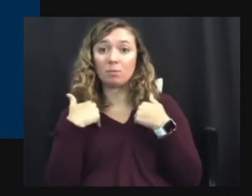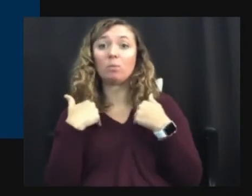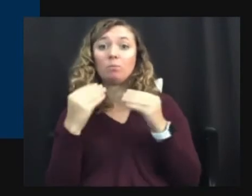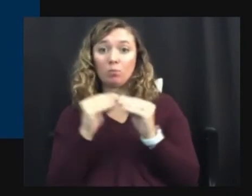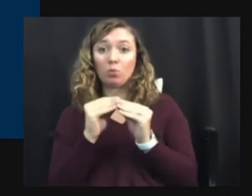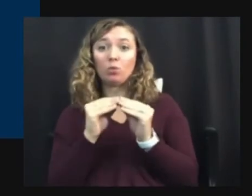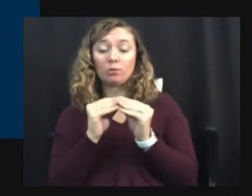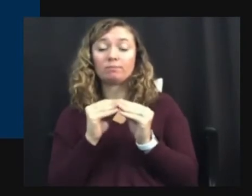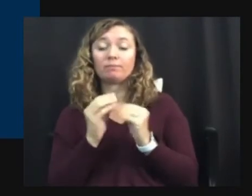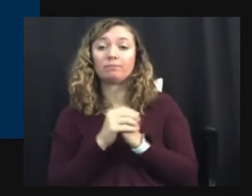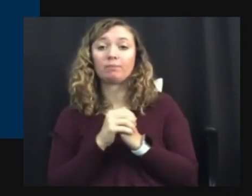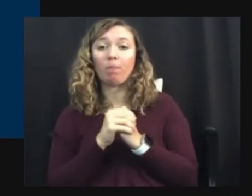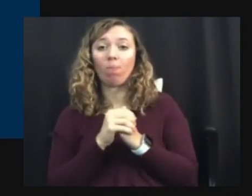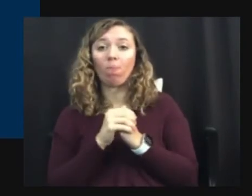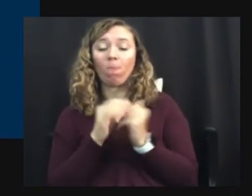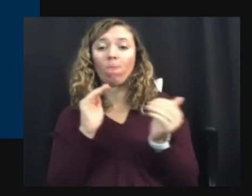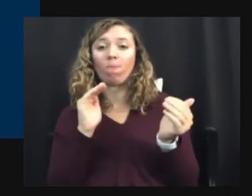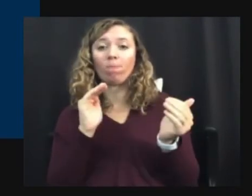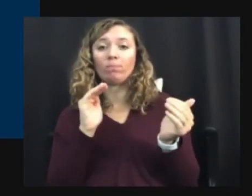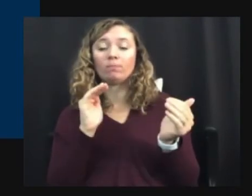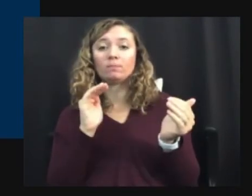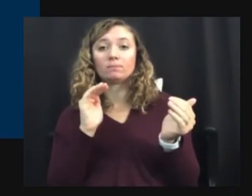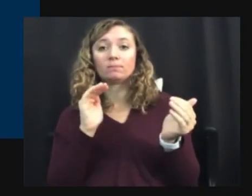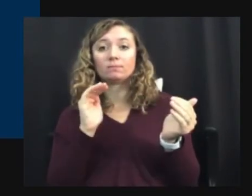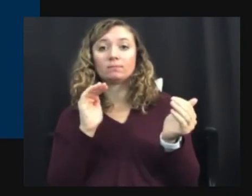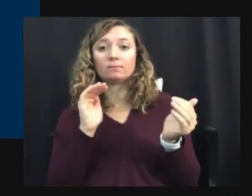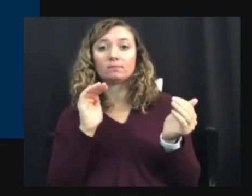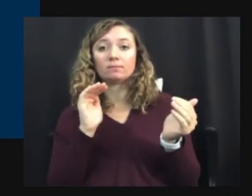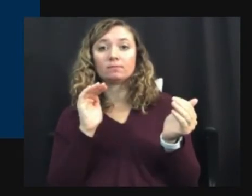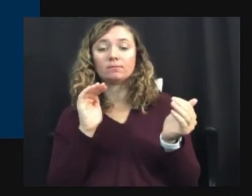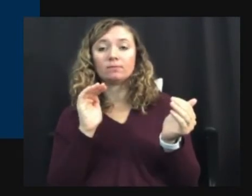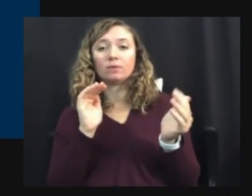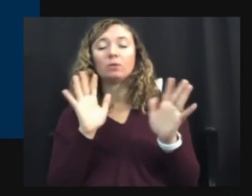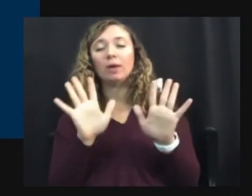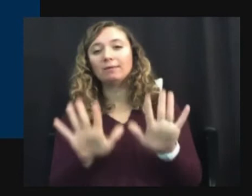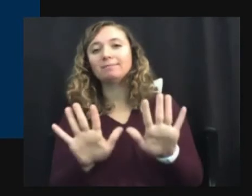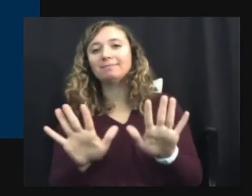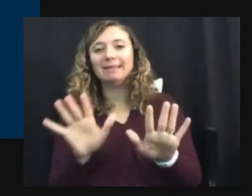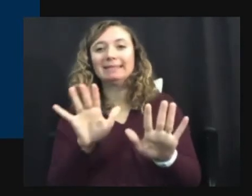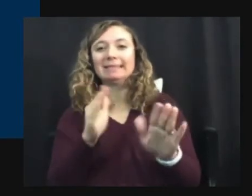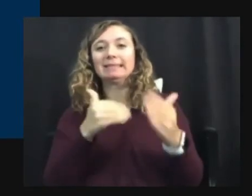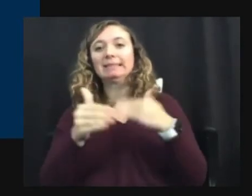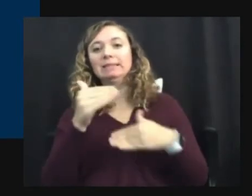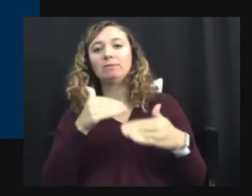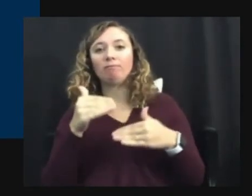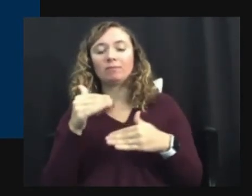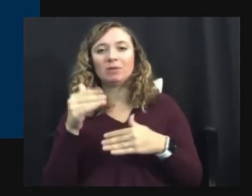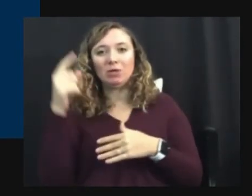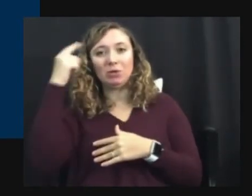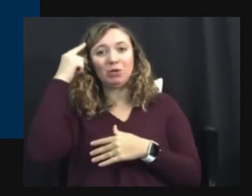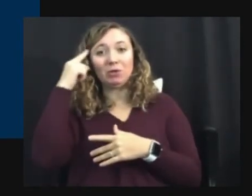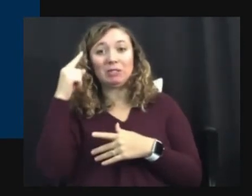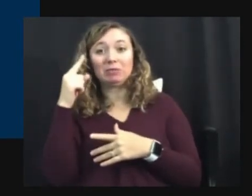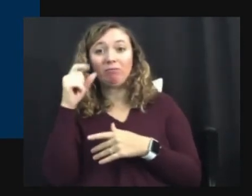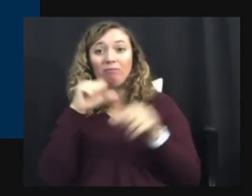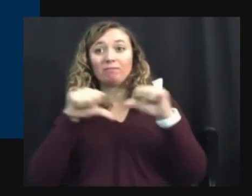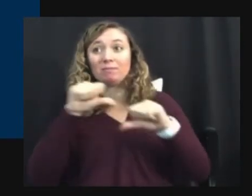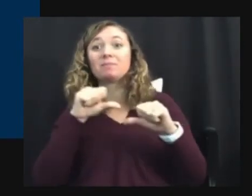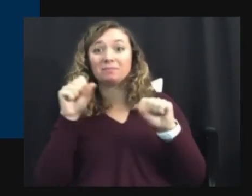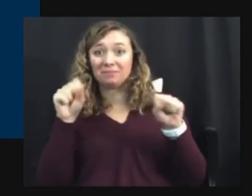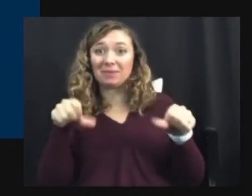or the, let me not get deep into neuroscience because then we'll just be on here for 3